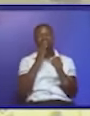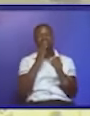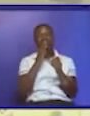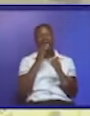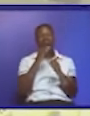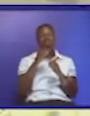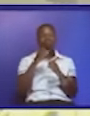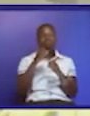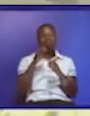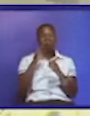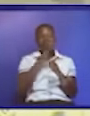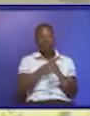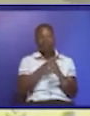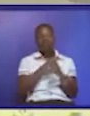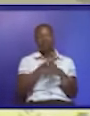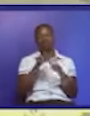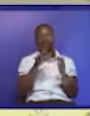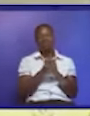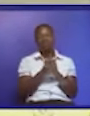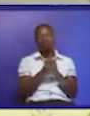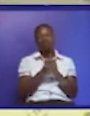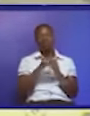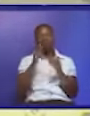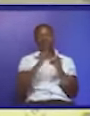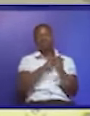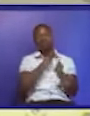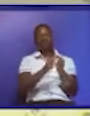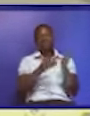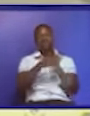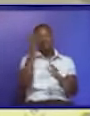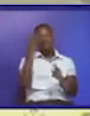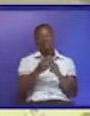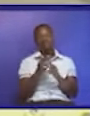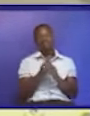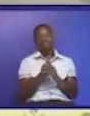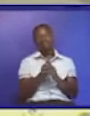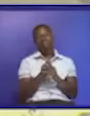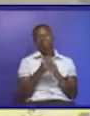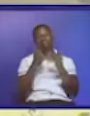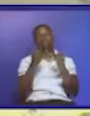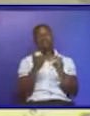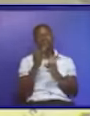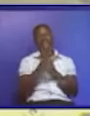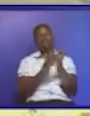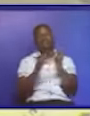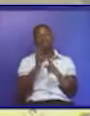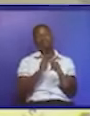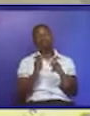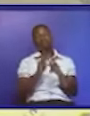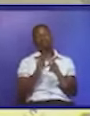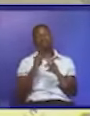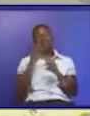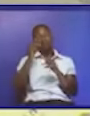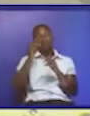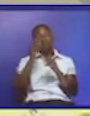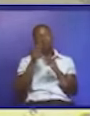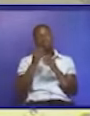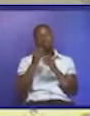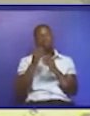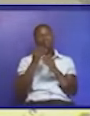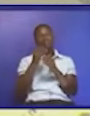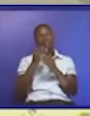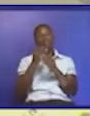it bows to the Lordship of the Christ tonight. For some of you, before the session tomorrow, you will only return